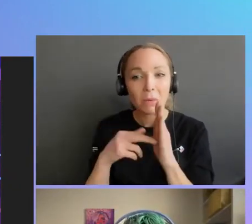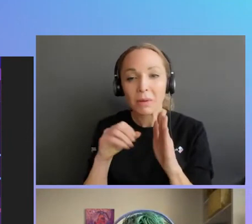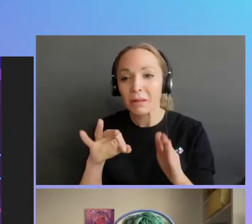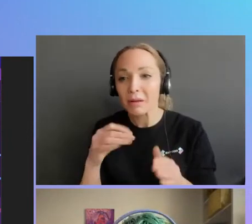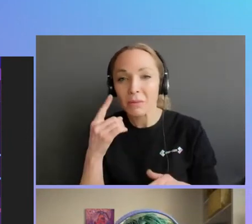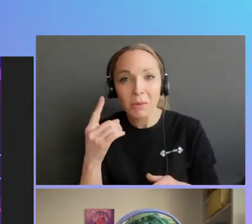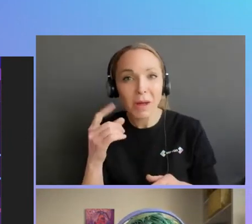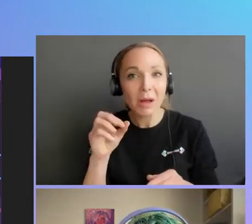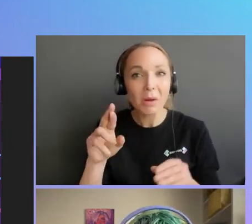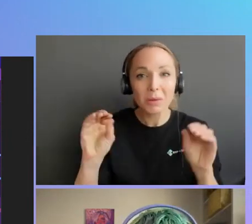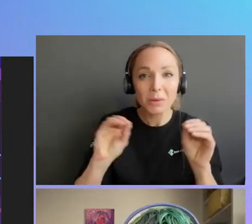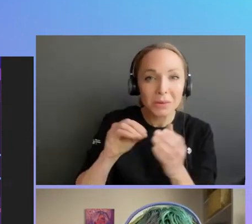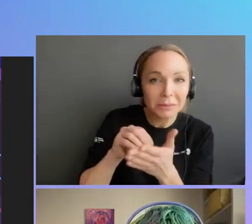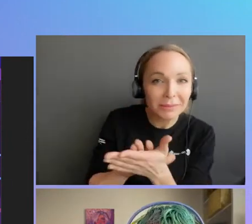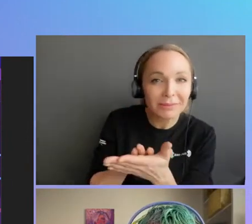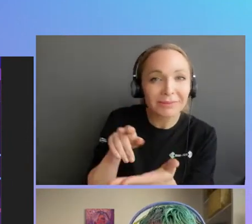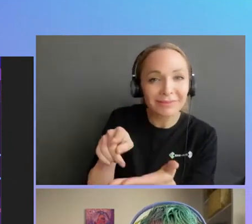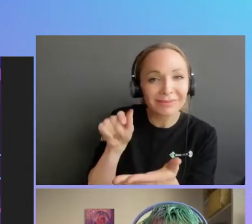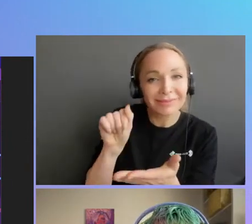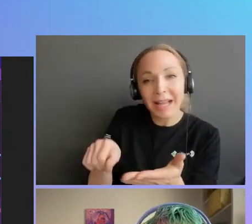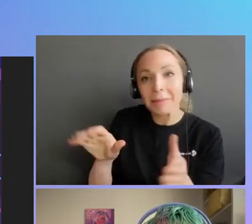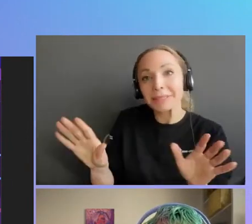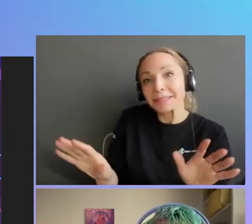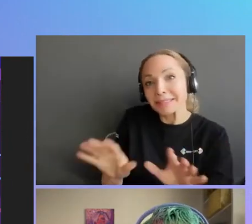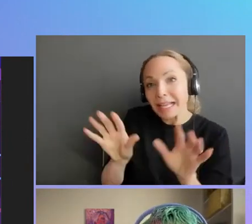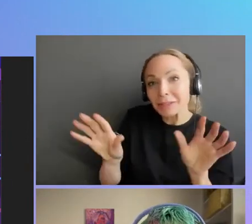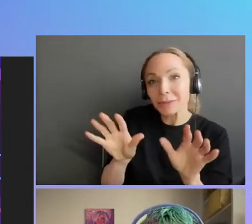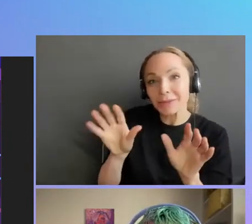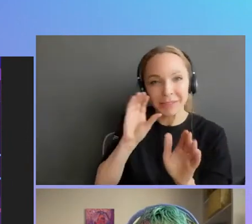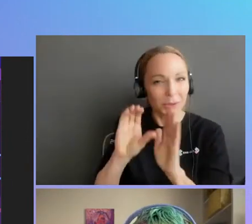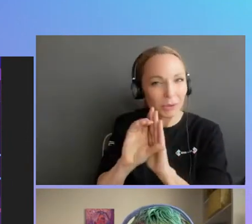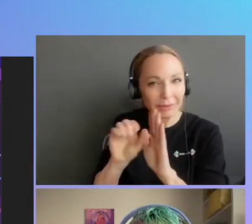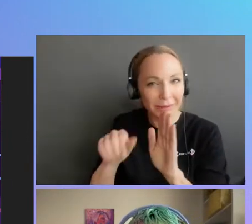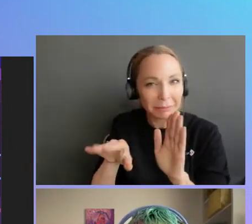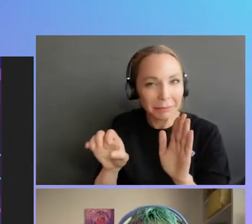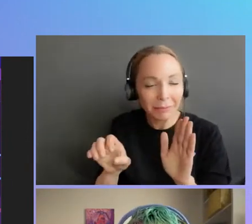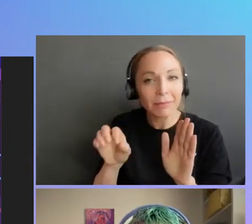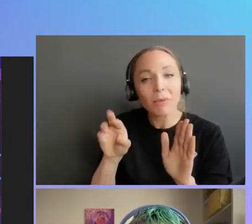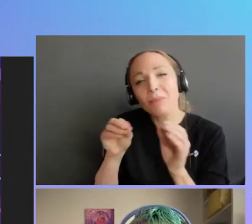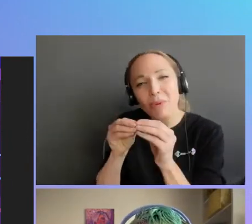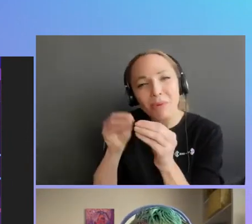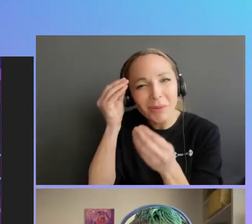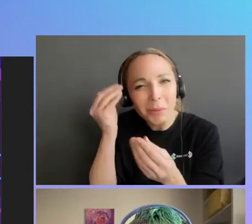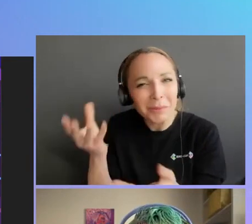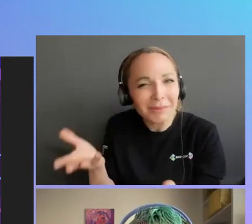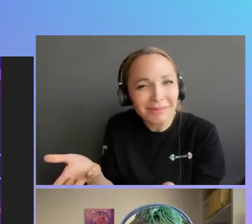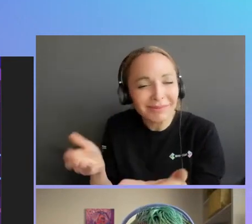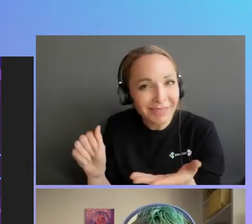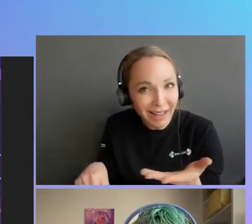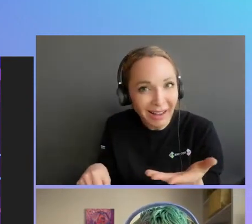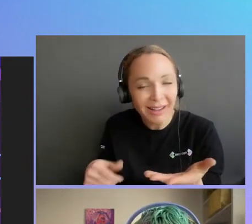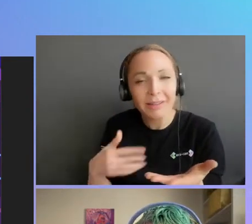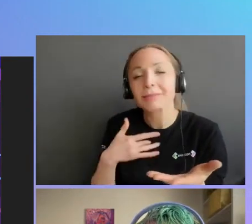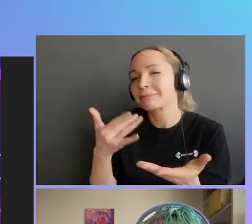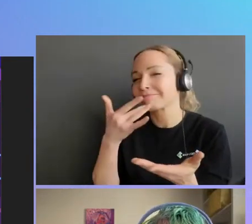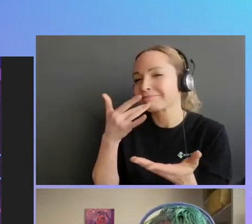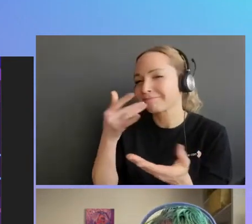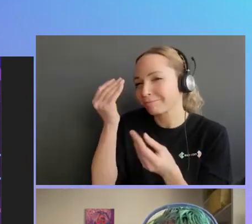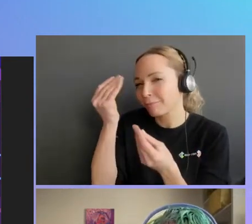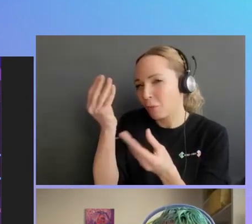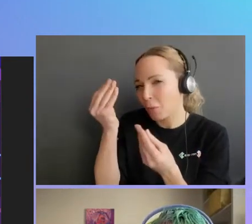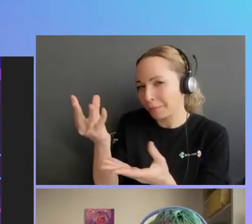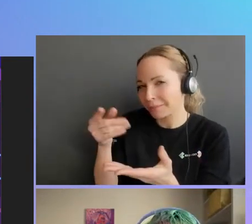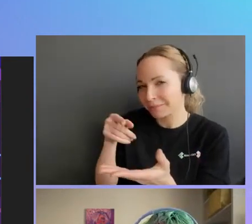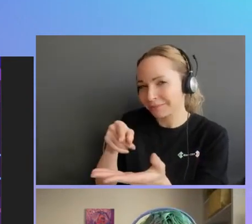or informative. And in this case, we're going to want to go with an informative image, which